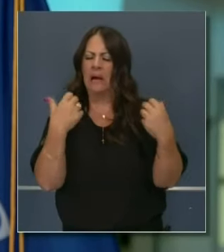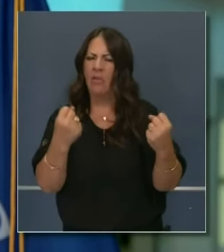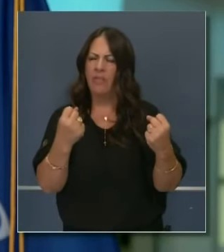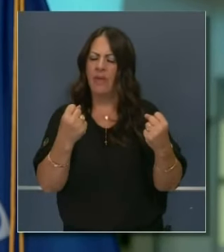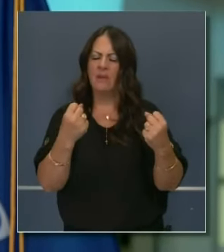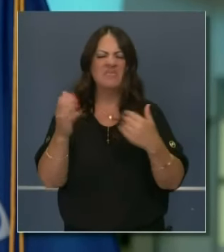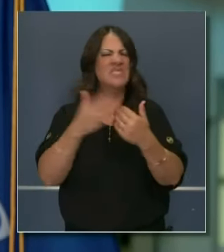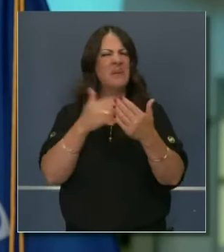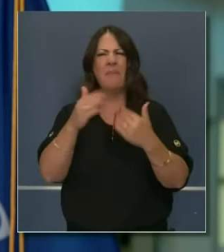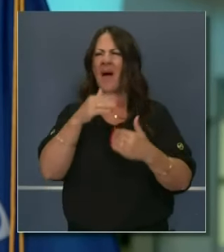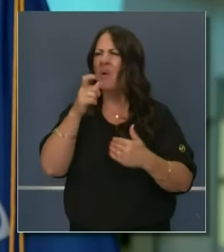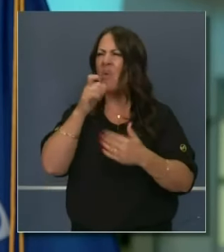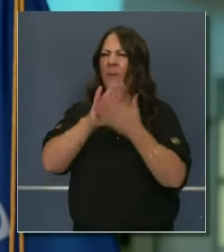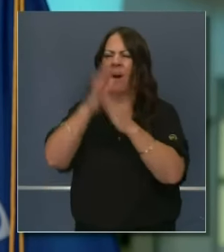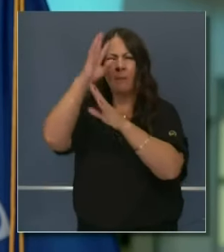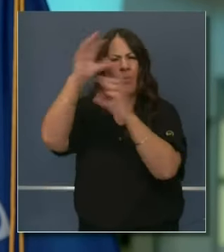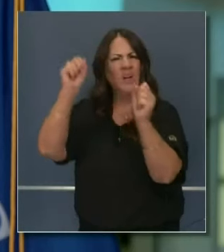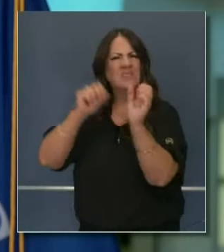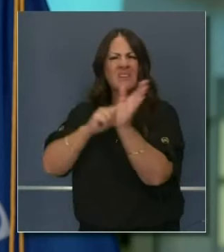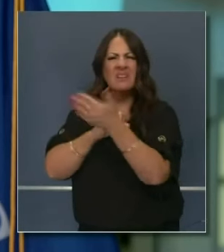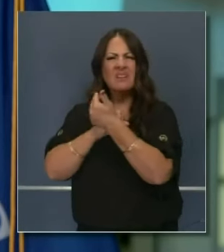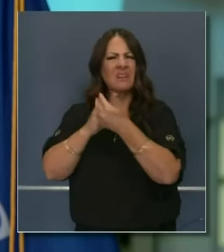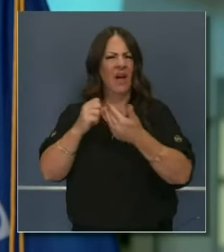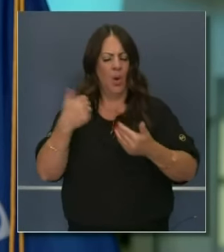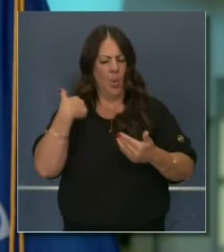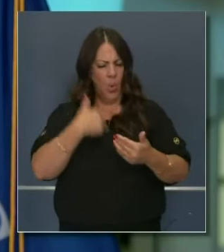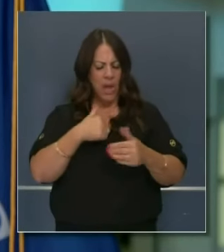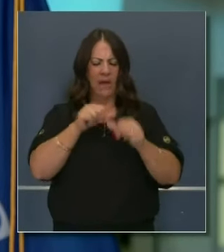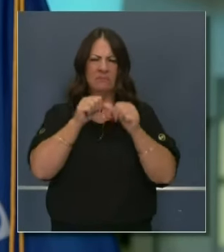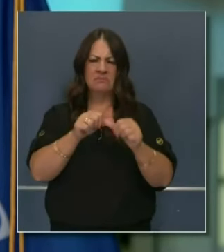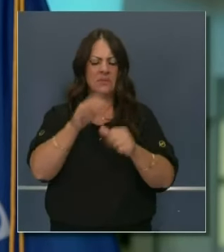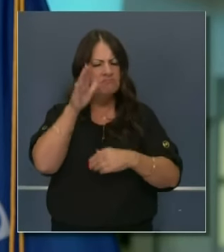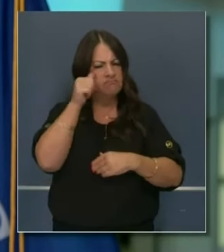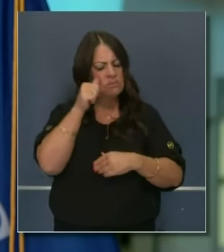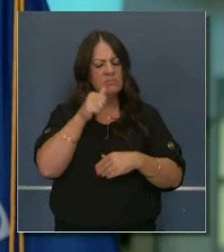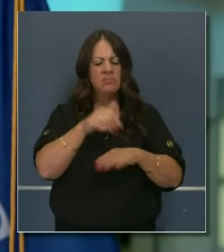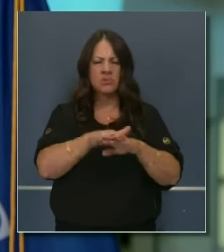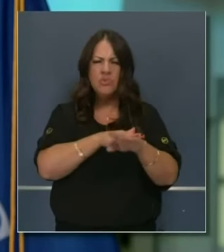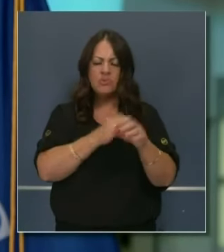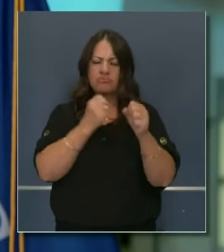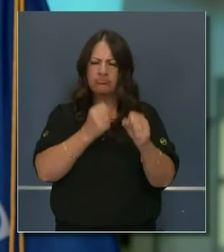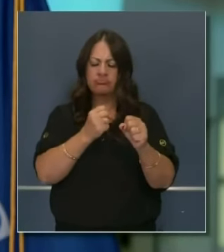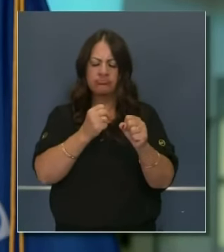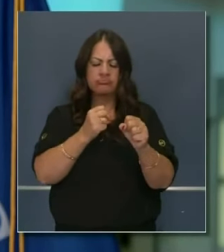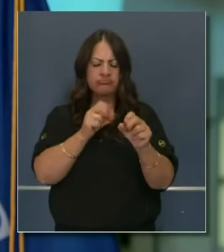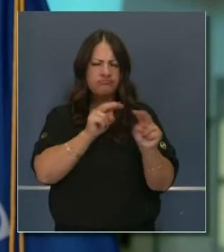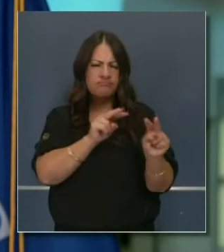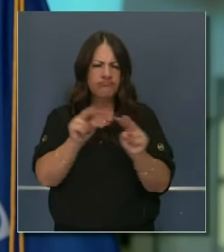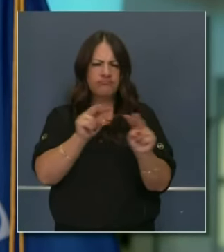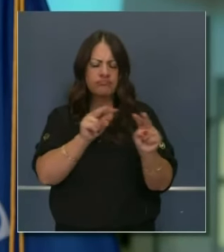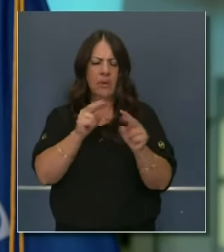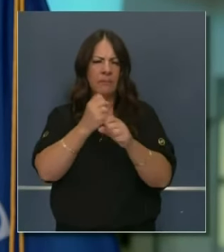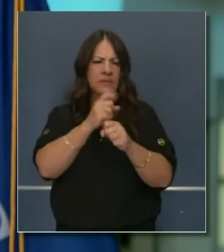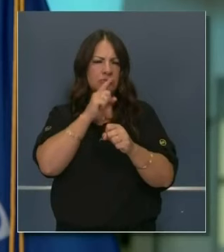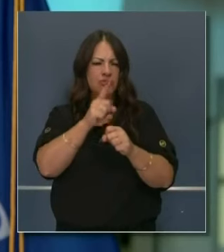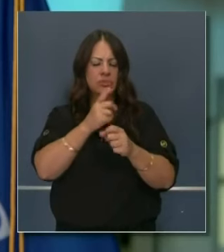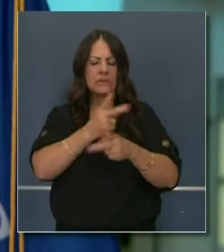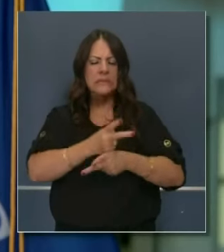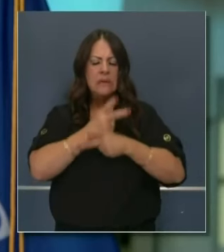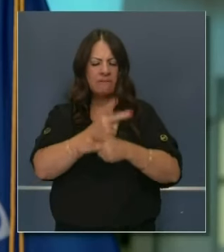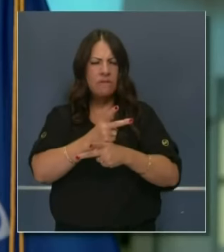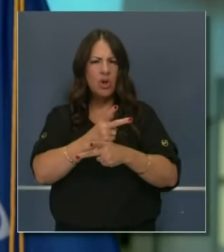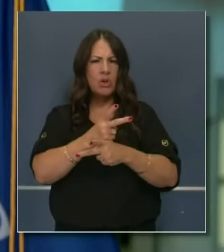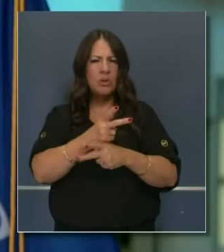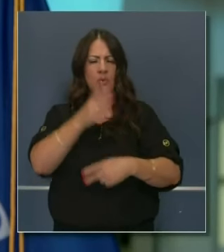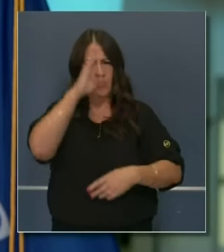next president is, we're going to maintain our vigilance. We are going to do what California is well known